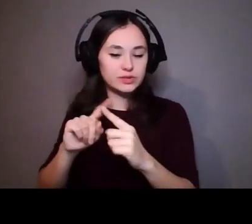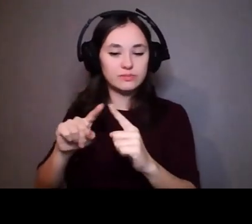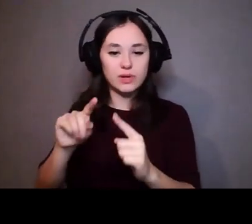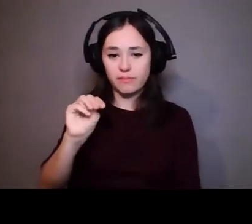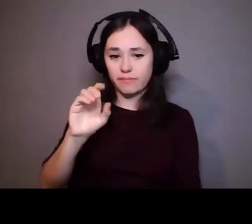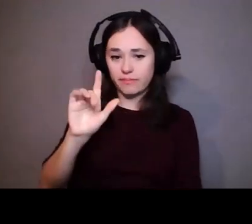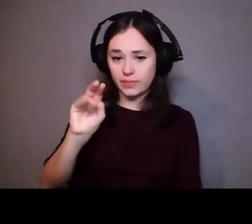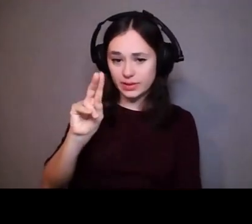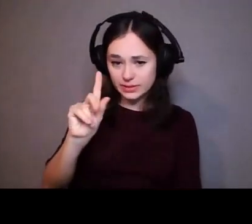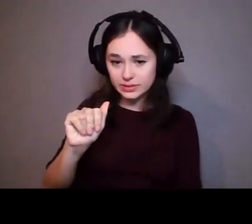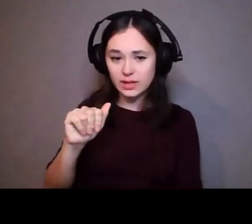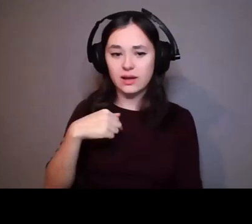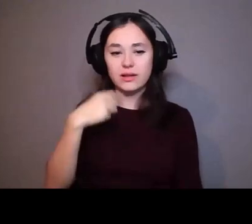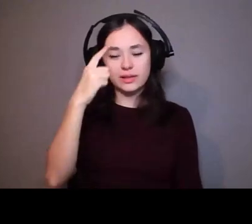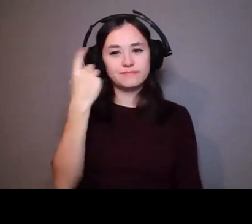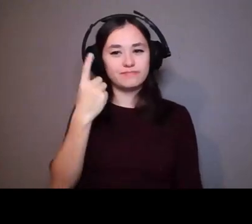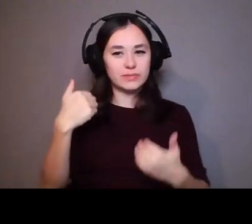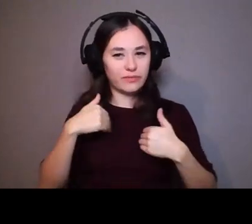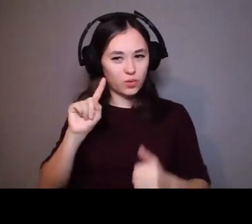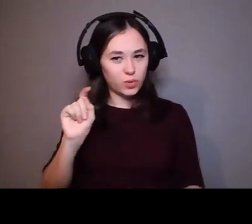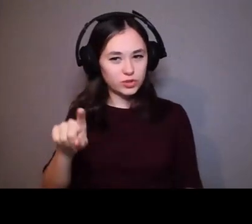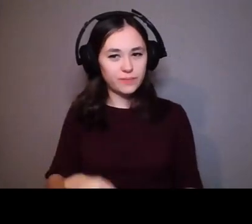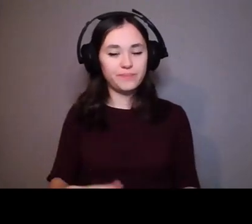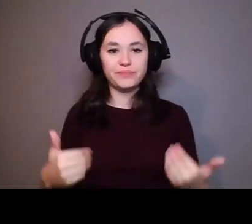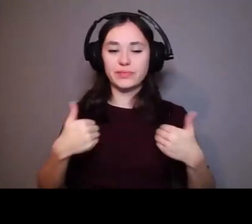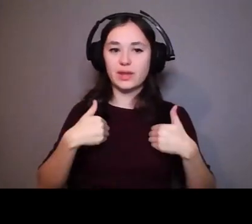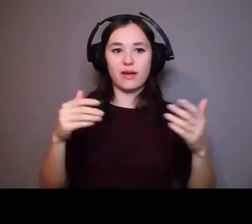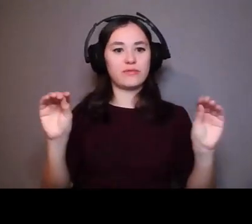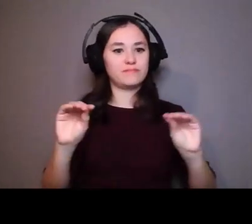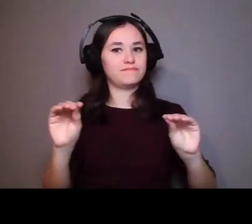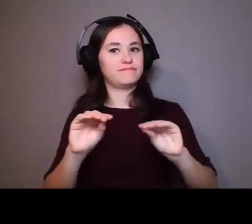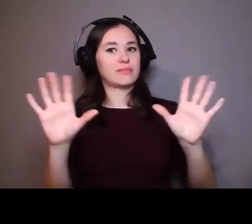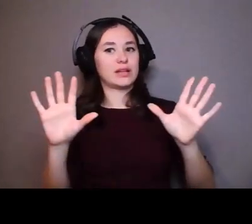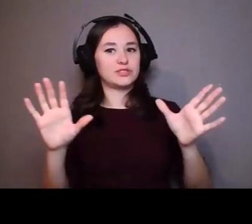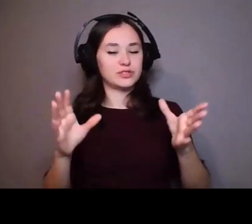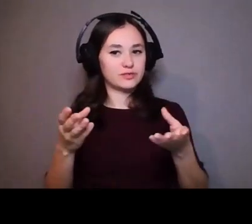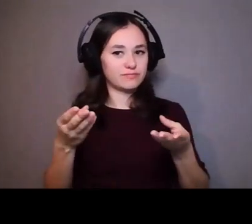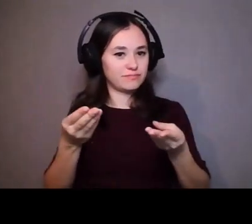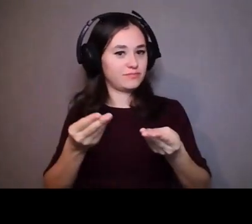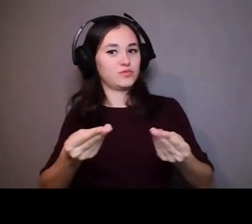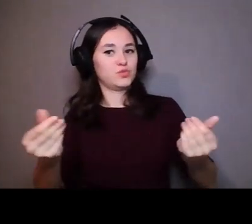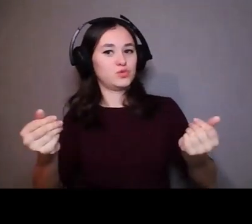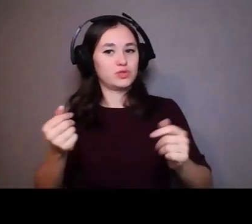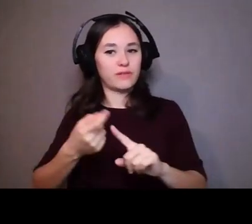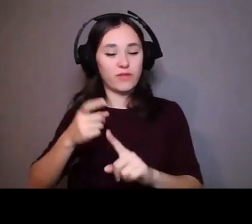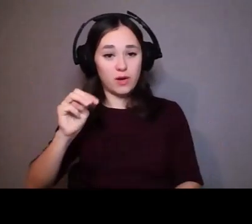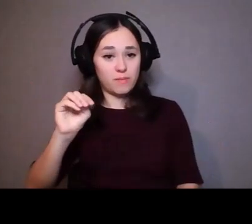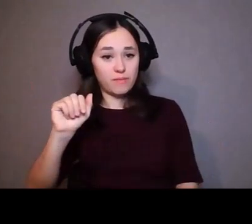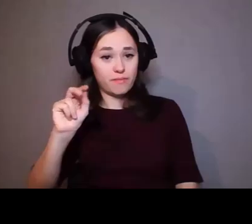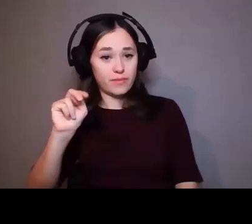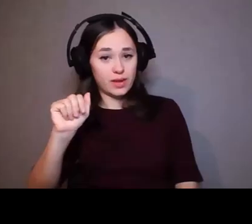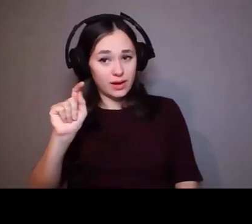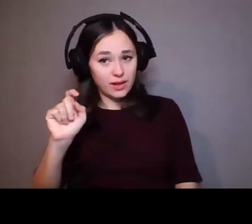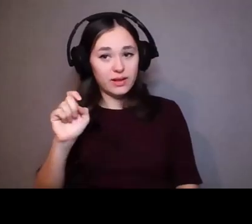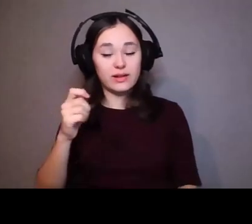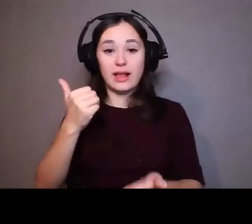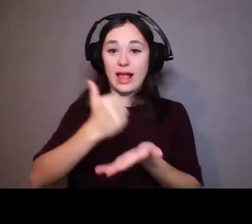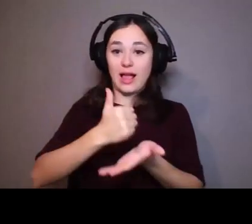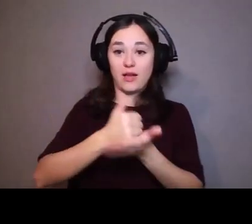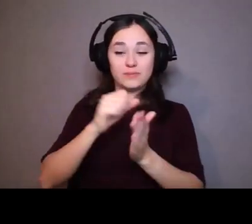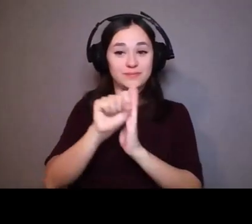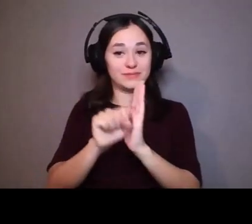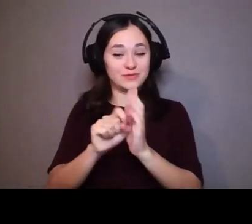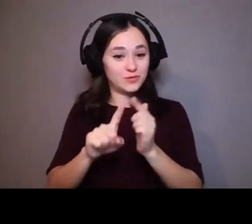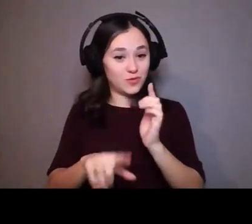answer this. Is there a magic bullet coming out of this analysis by Manat that helps the state find $500 million in savings or